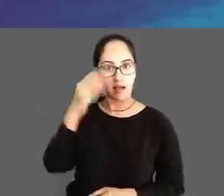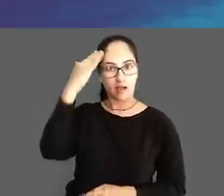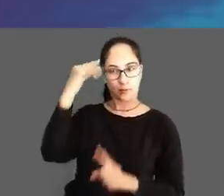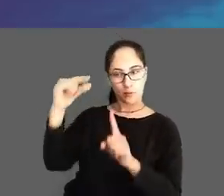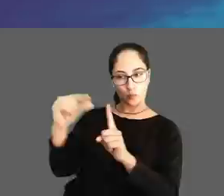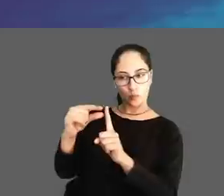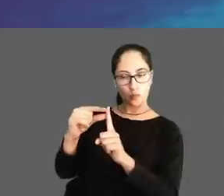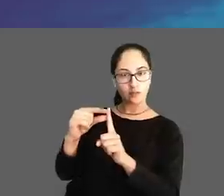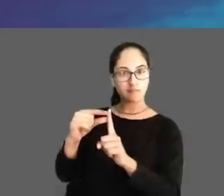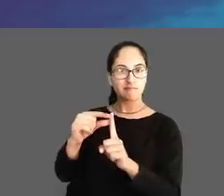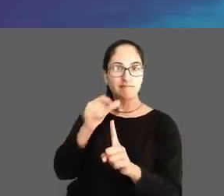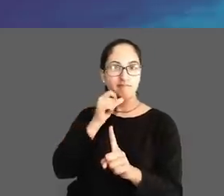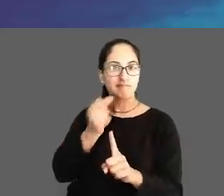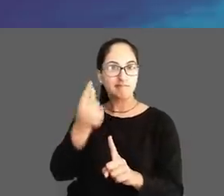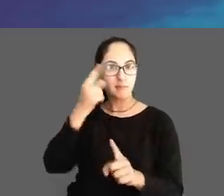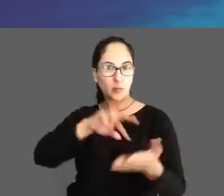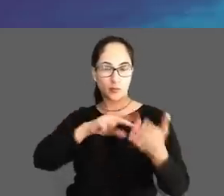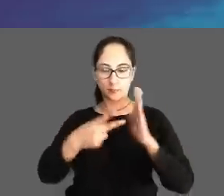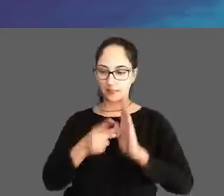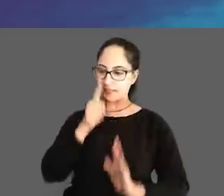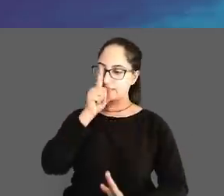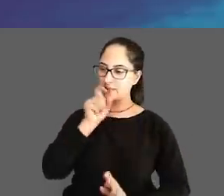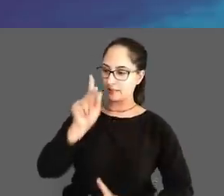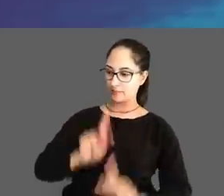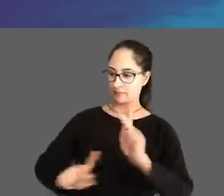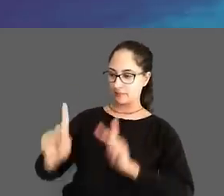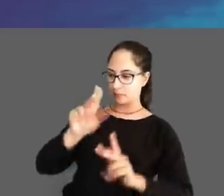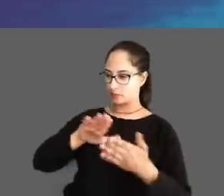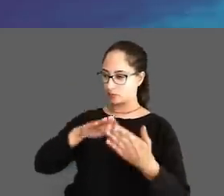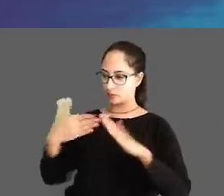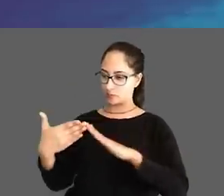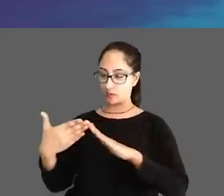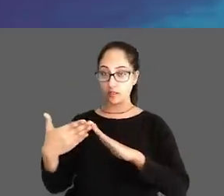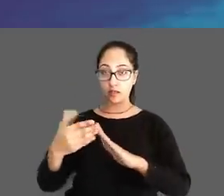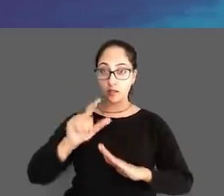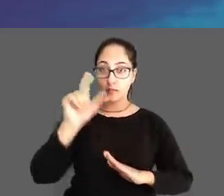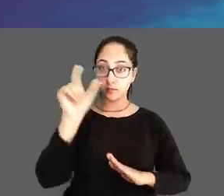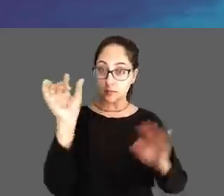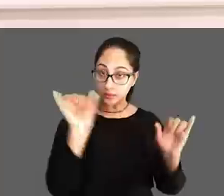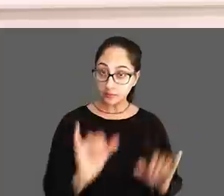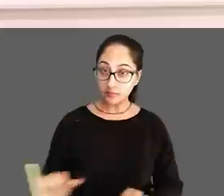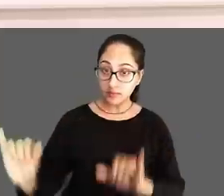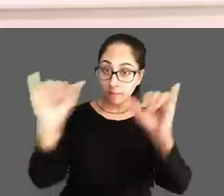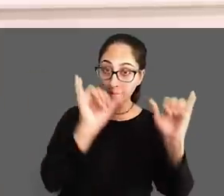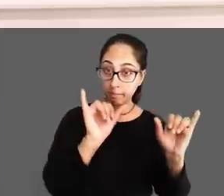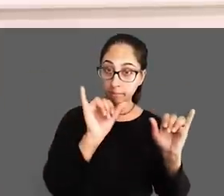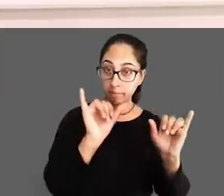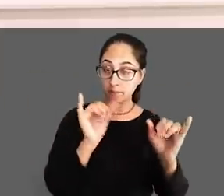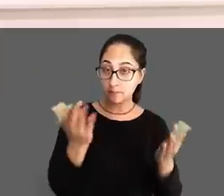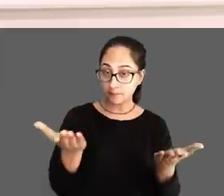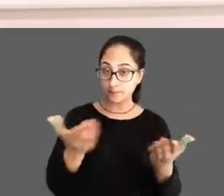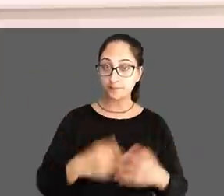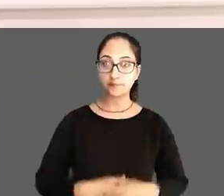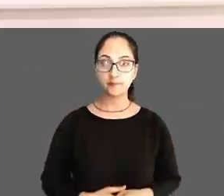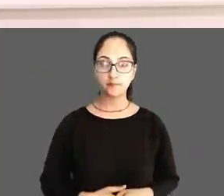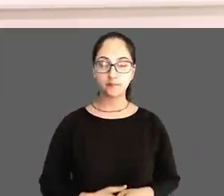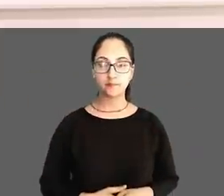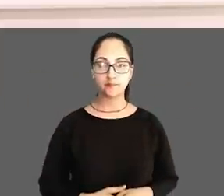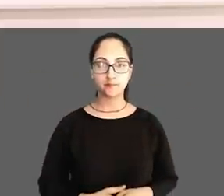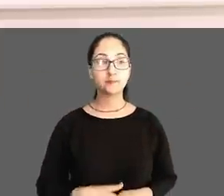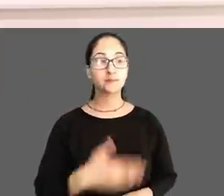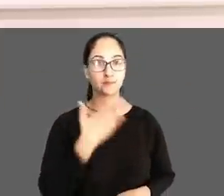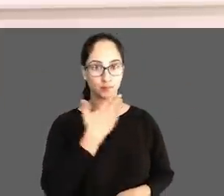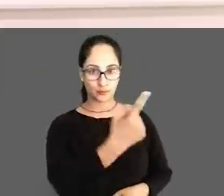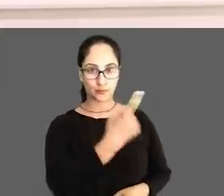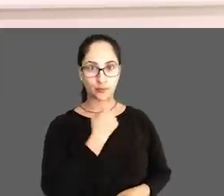Can you help me understand who the Ismailis are and whether they are different from other Muslims? Great question, and a